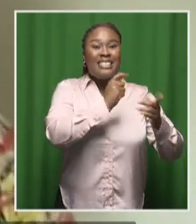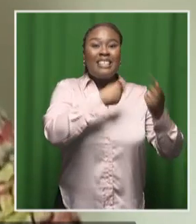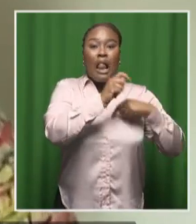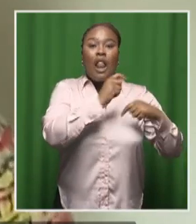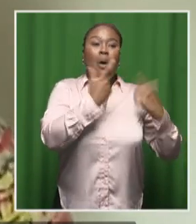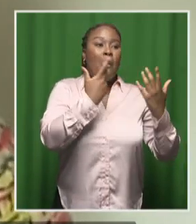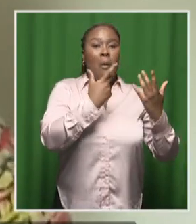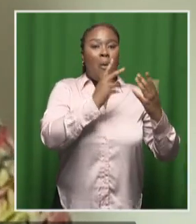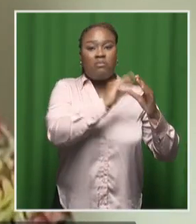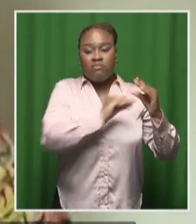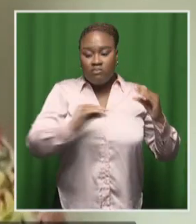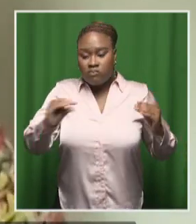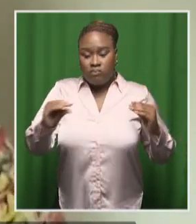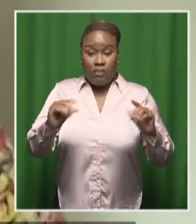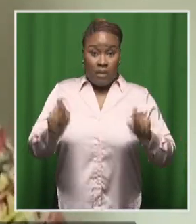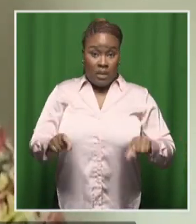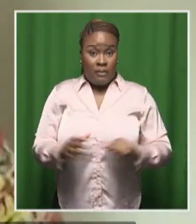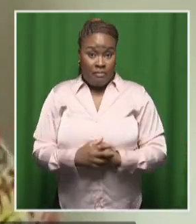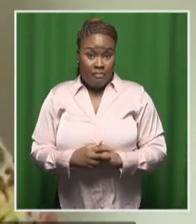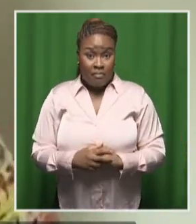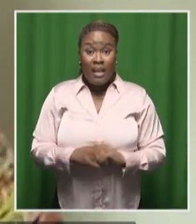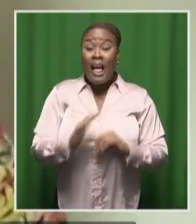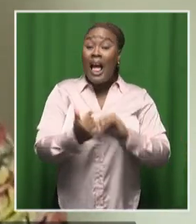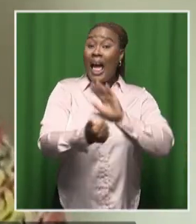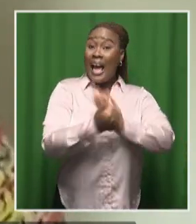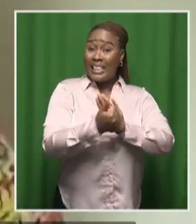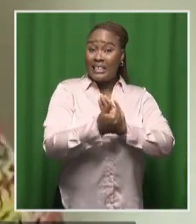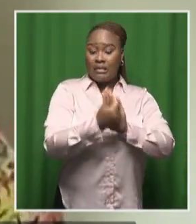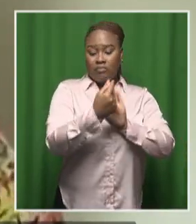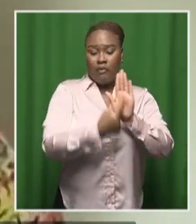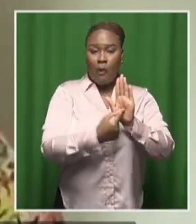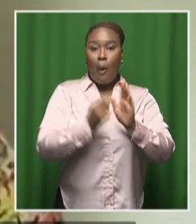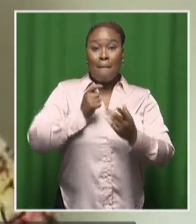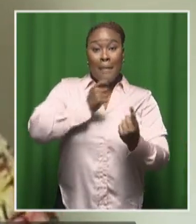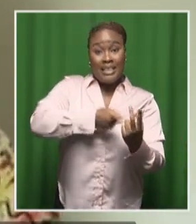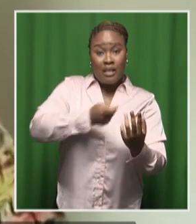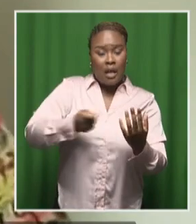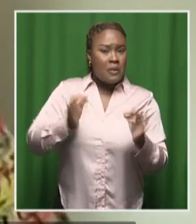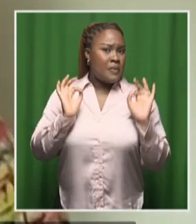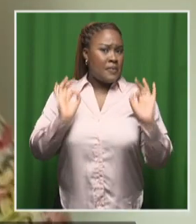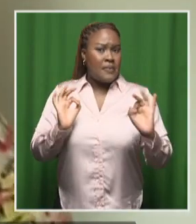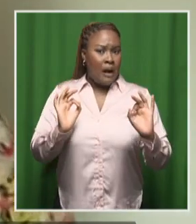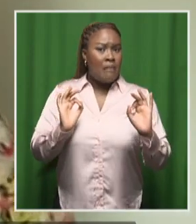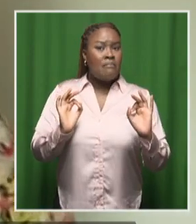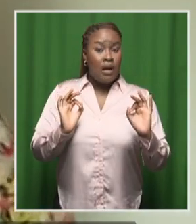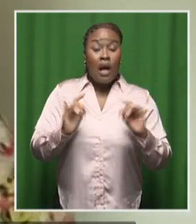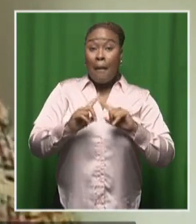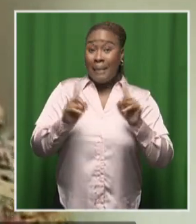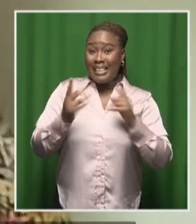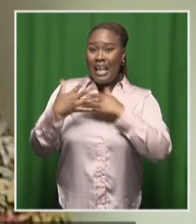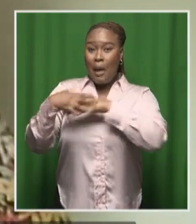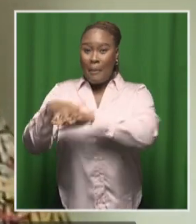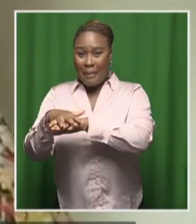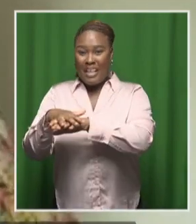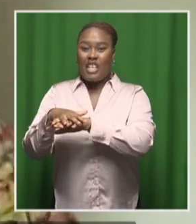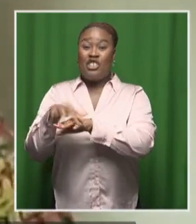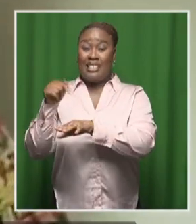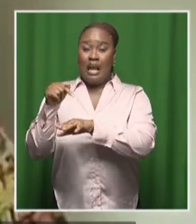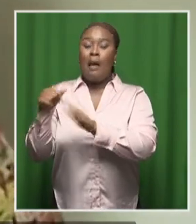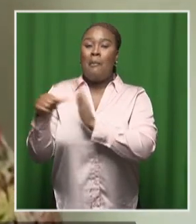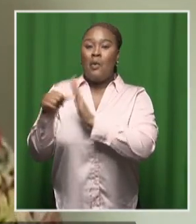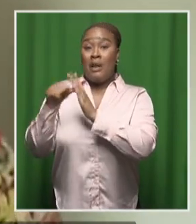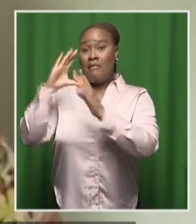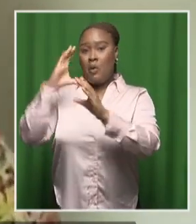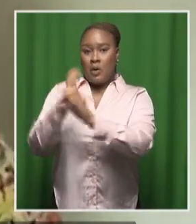progressive maintenance act. However, we need to ensure that there's proper implementation. We